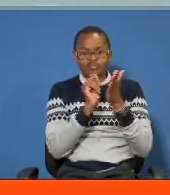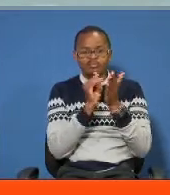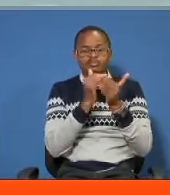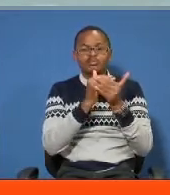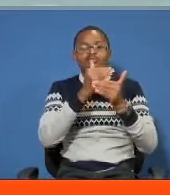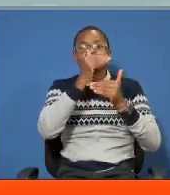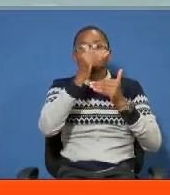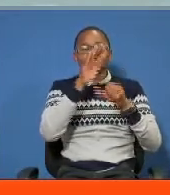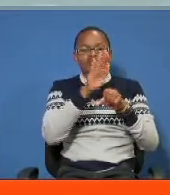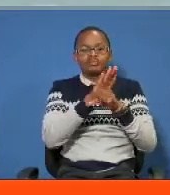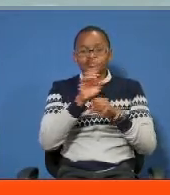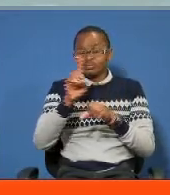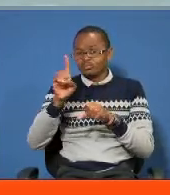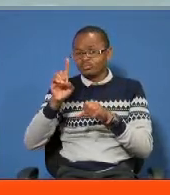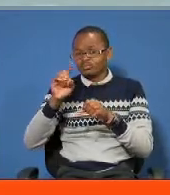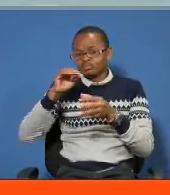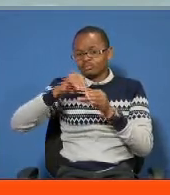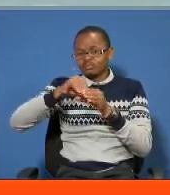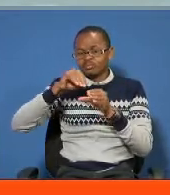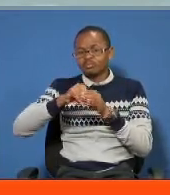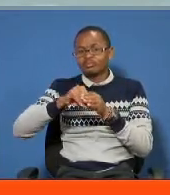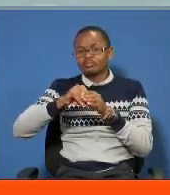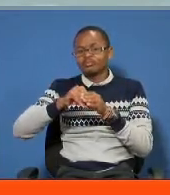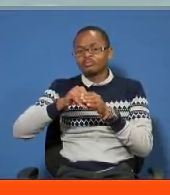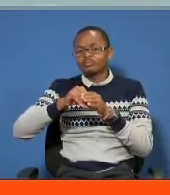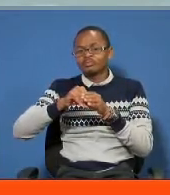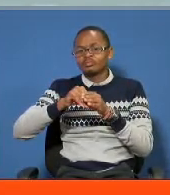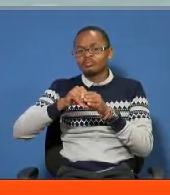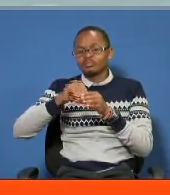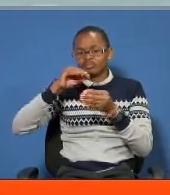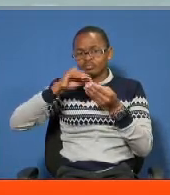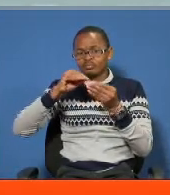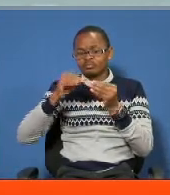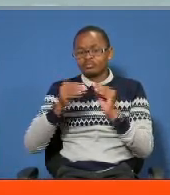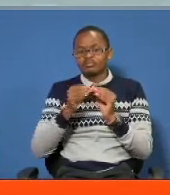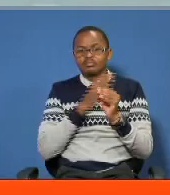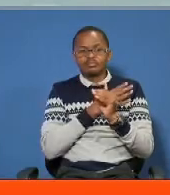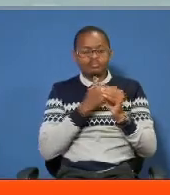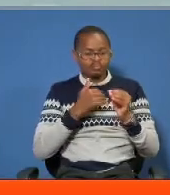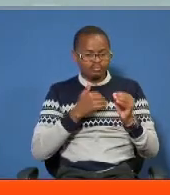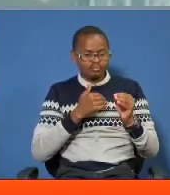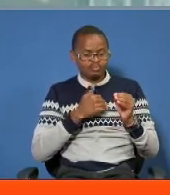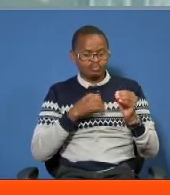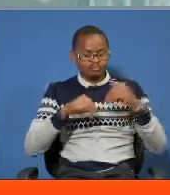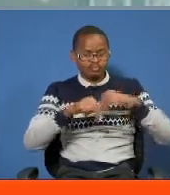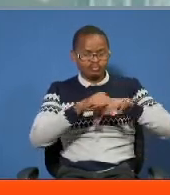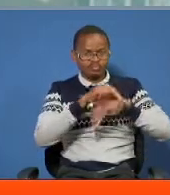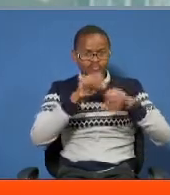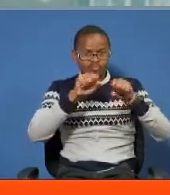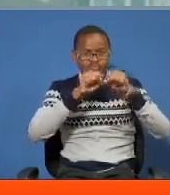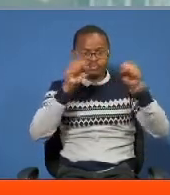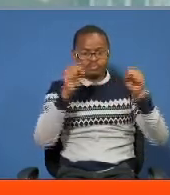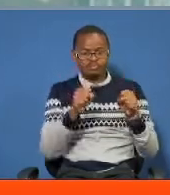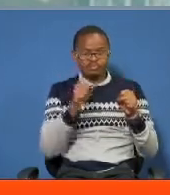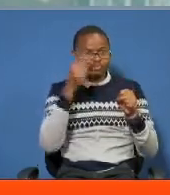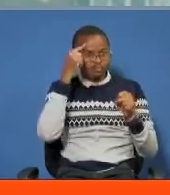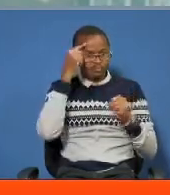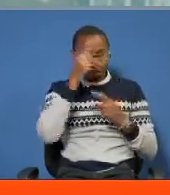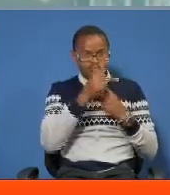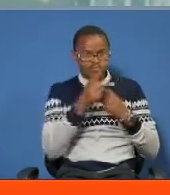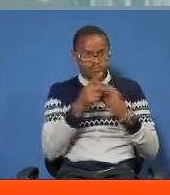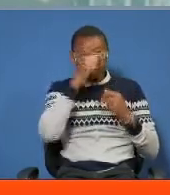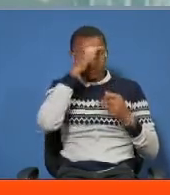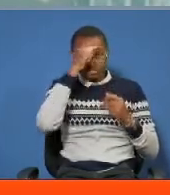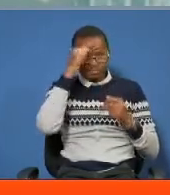countries that have advanced a lot is those that have invested in innovation. And we have to build a national system. And we are looking